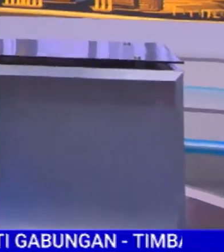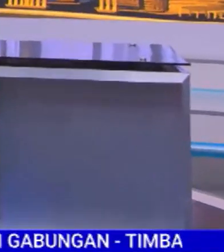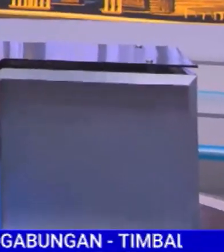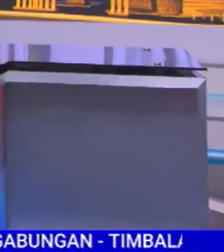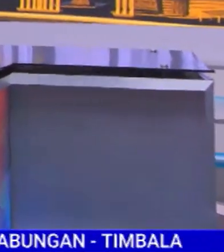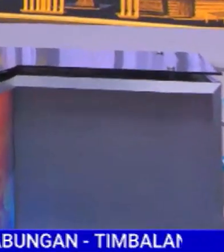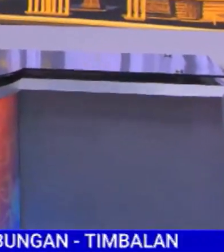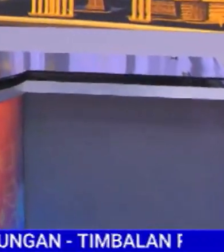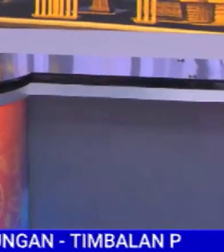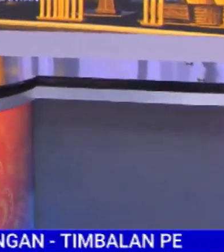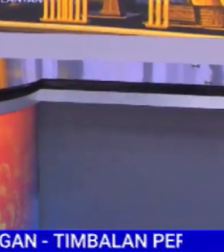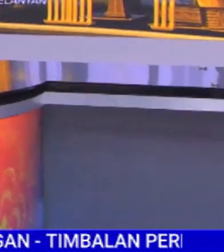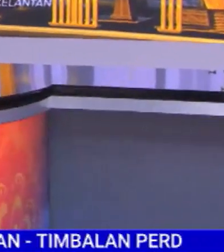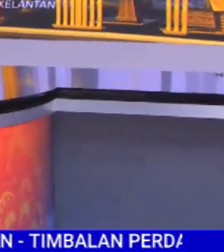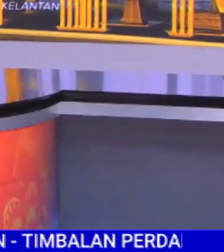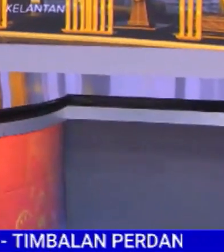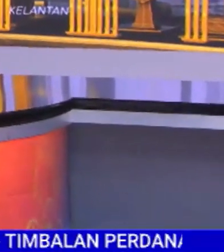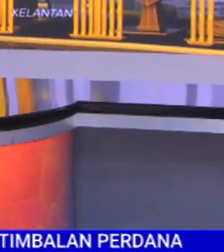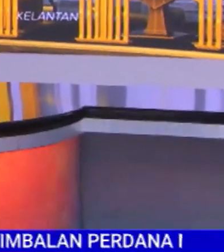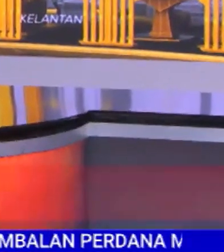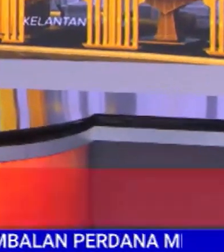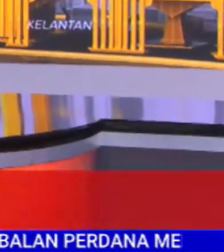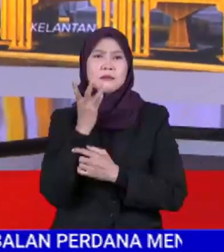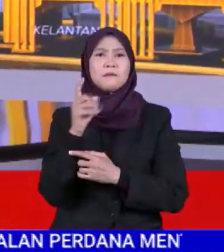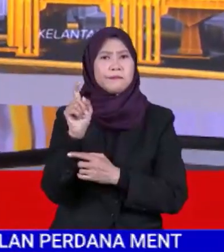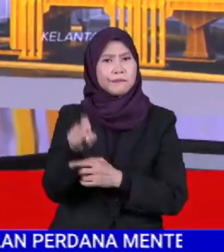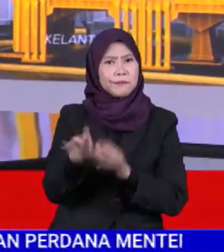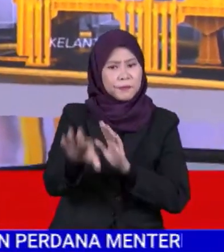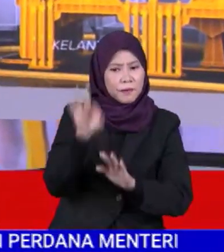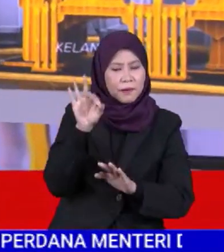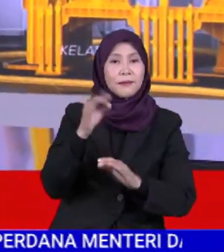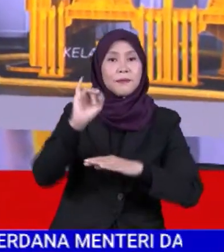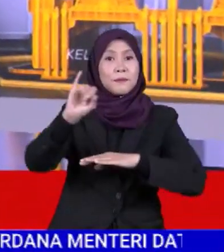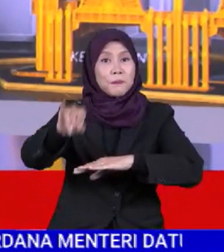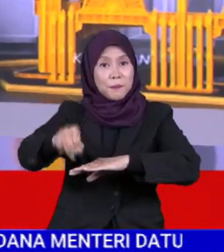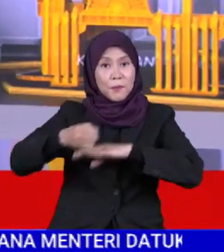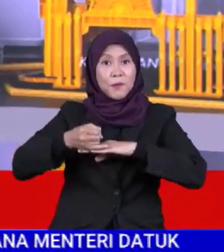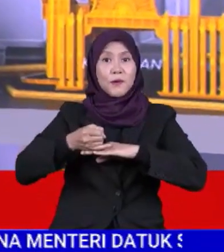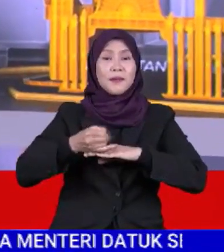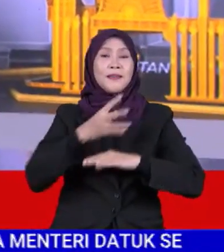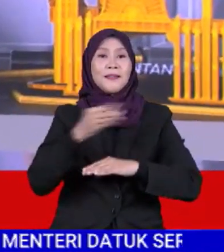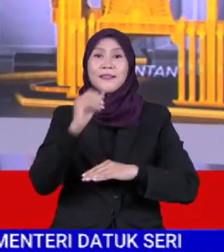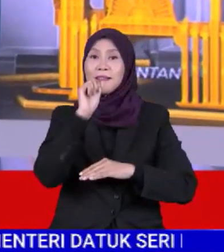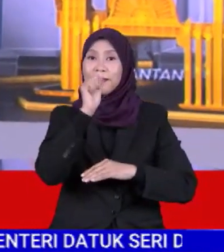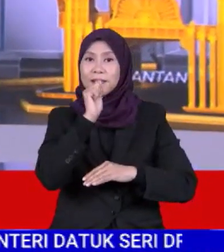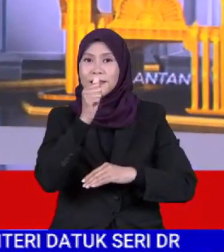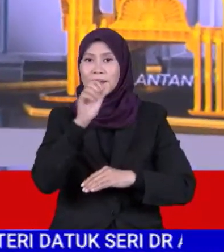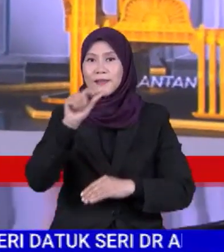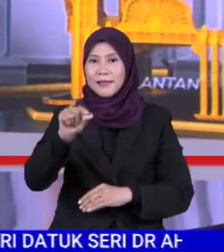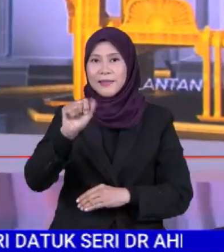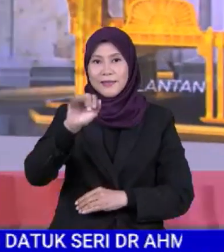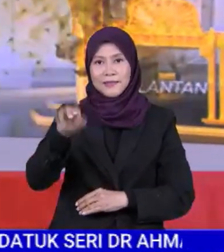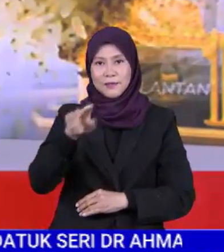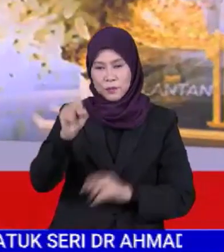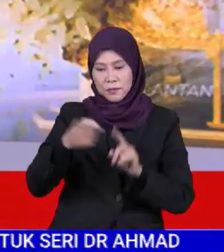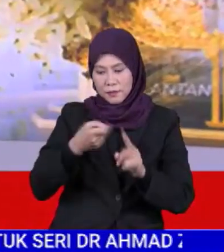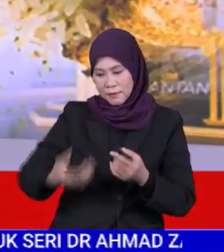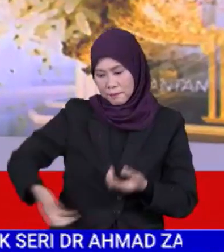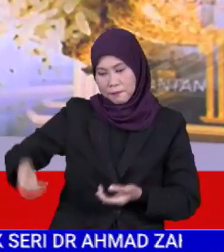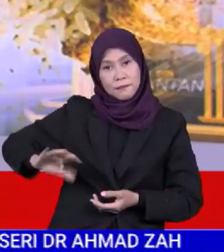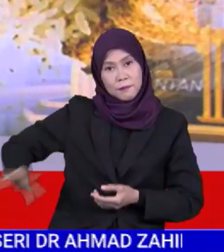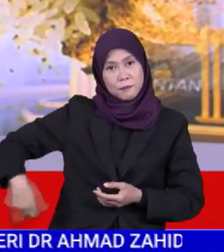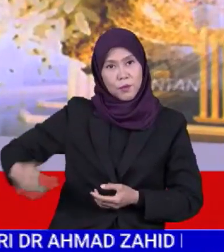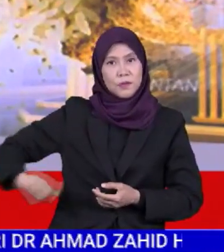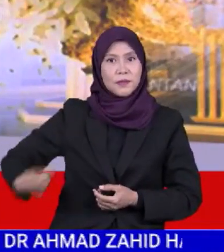Perdana Menteri menggalakkan syarikat beras. Malaysia mempertimbang pilihan untuk mengimport beras dan kacang gajus dari Kemboja. Ia didorong